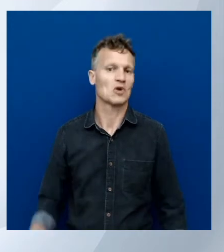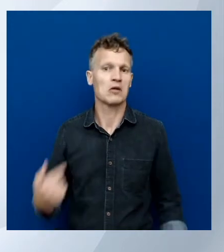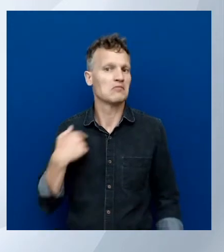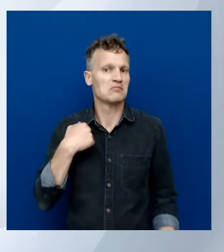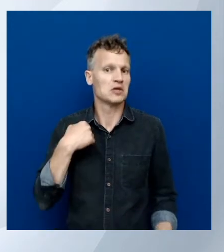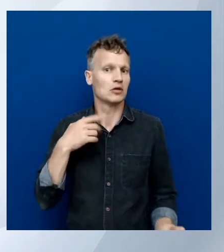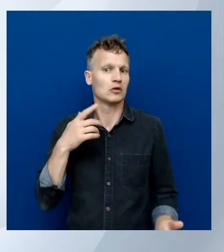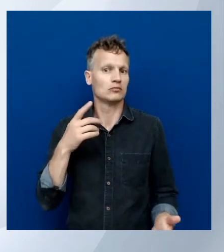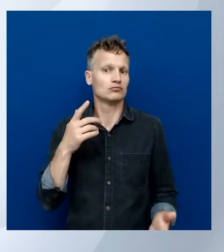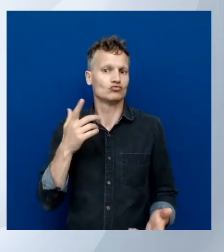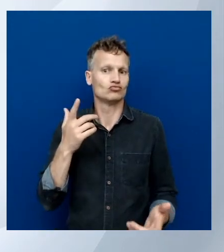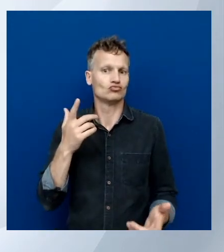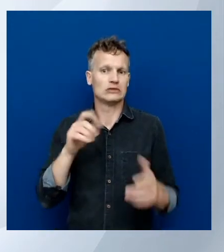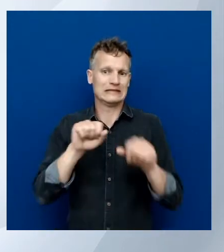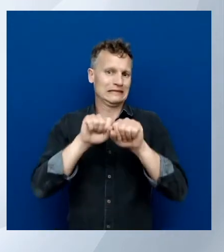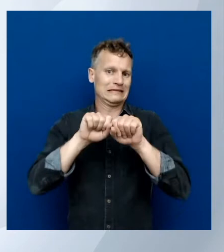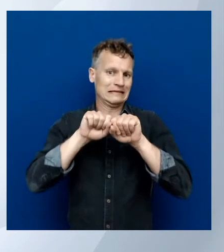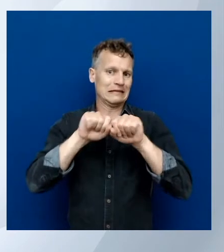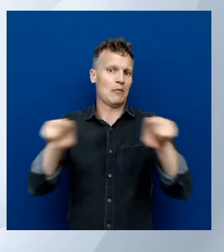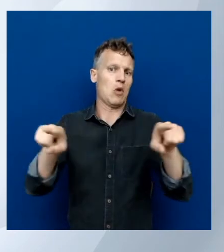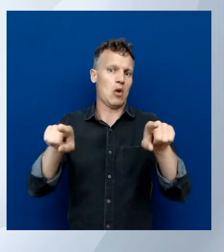there.